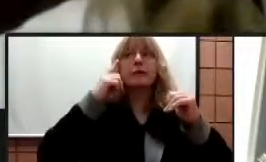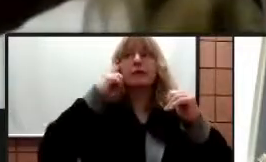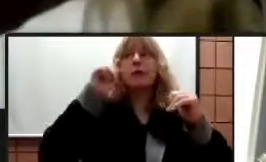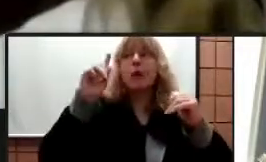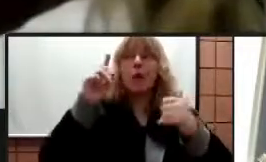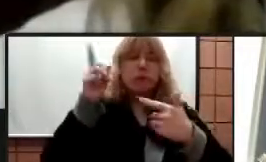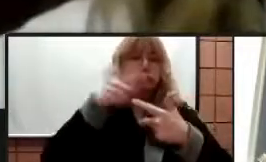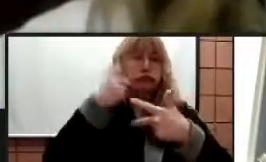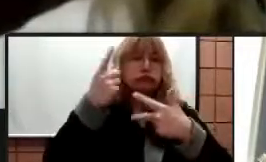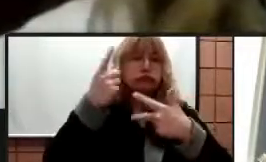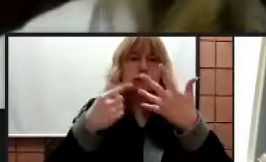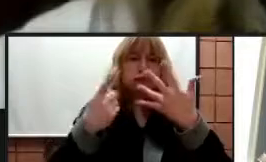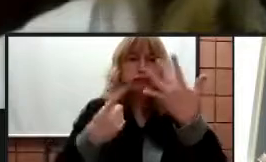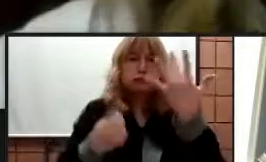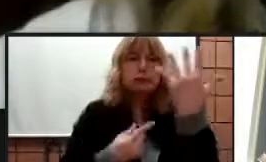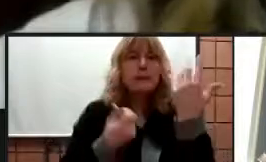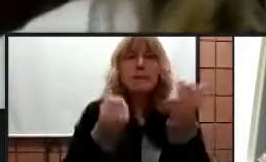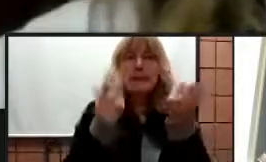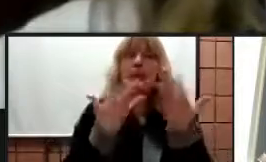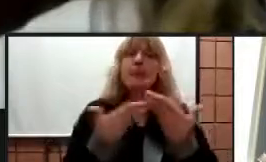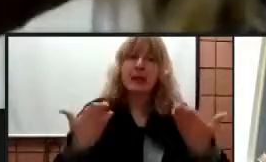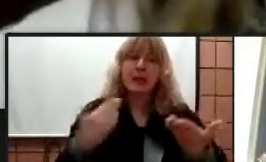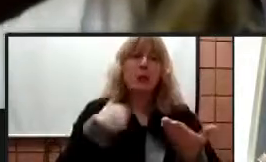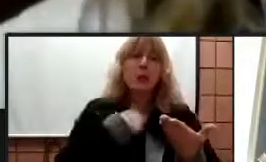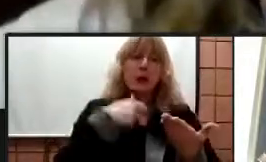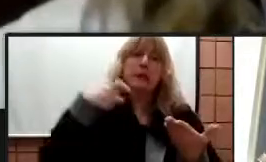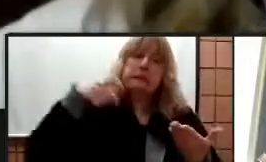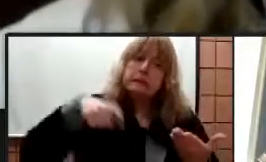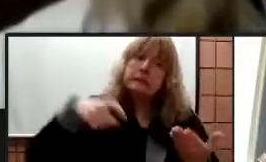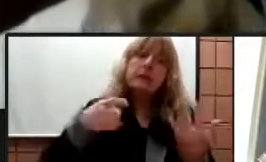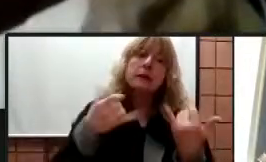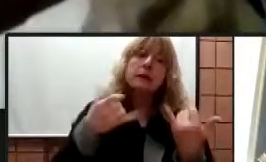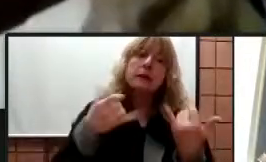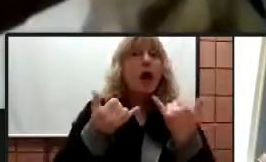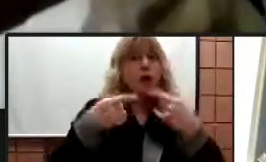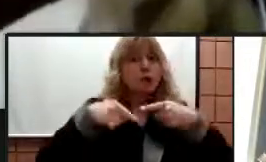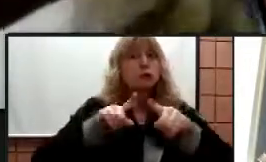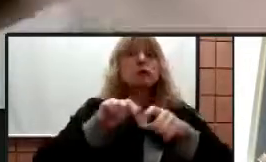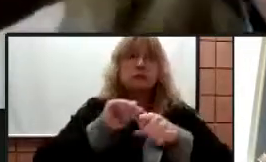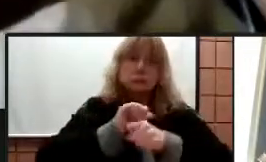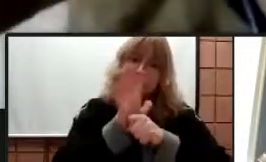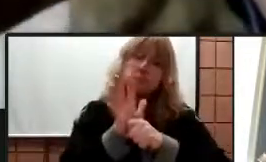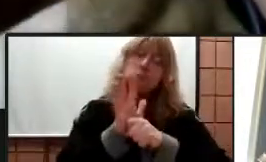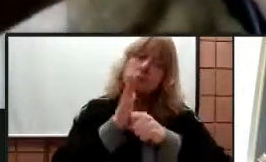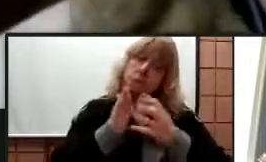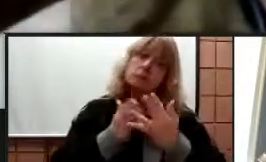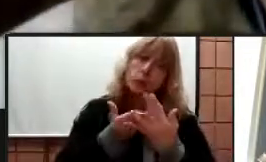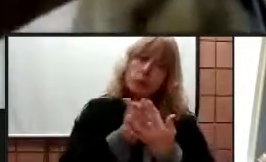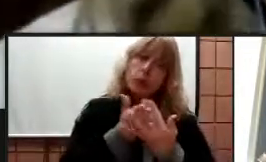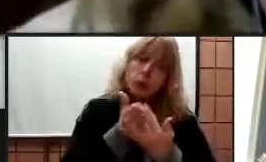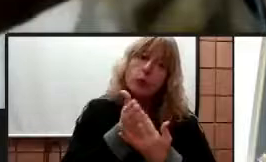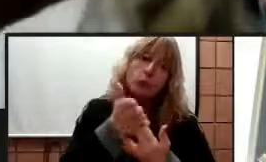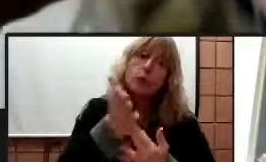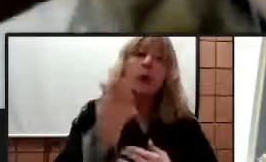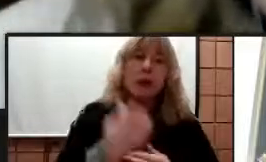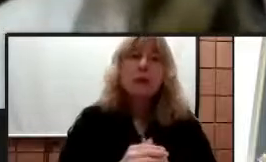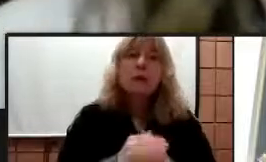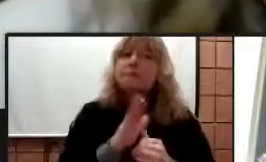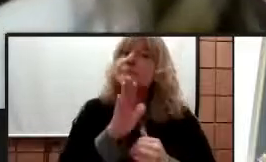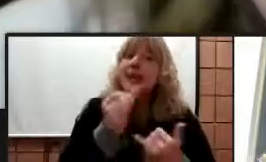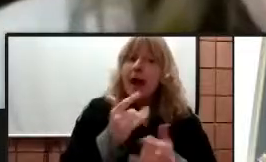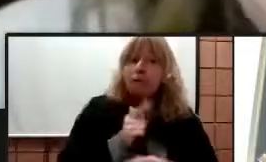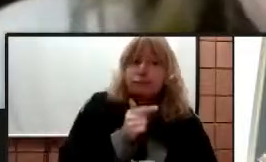need right now as we're working through this pandemic. So, Ms. Hurd, the time is